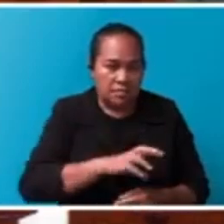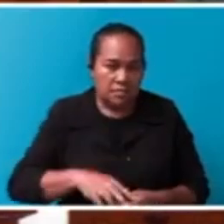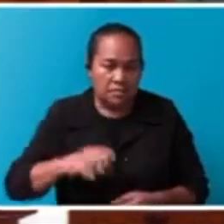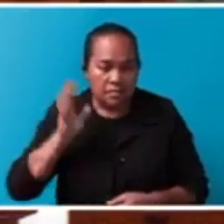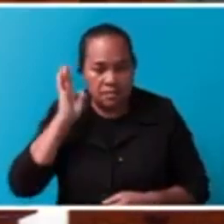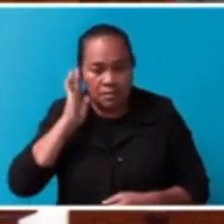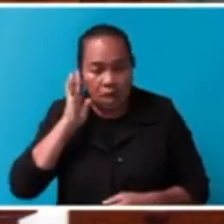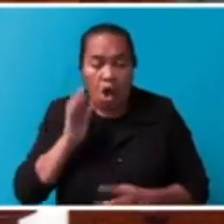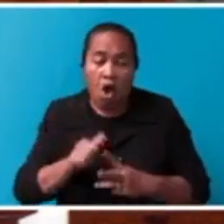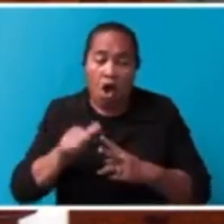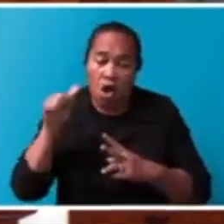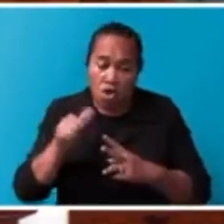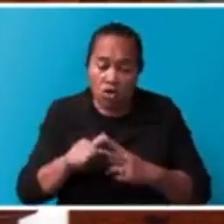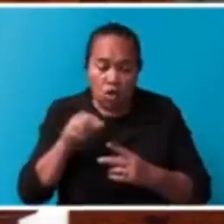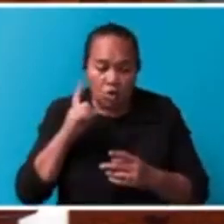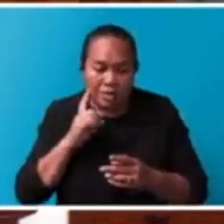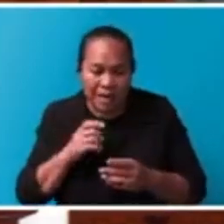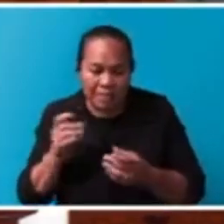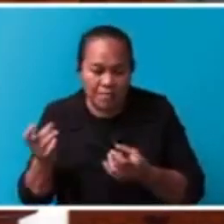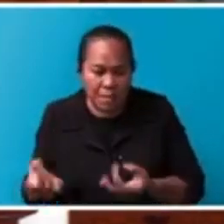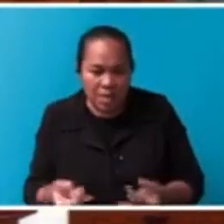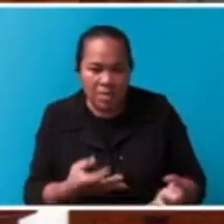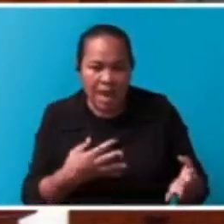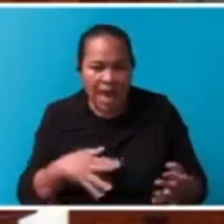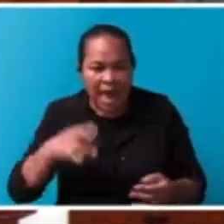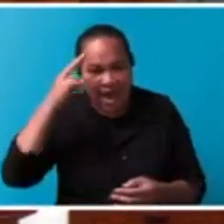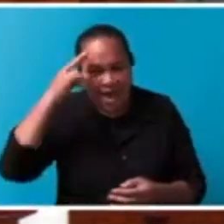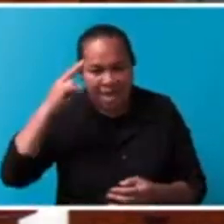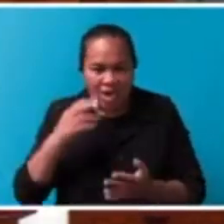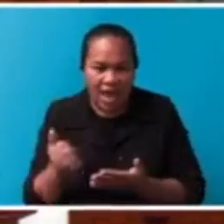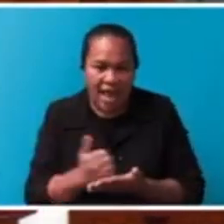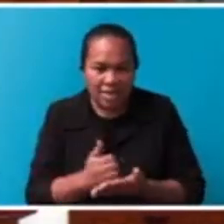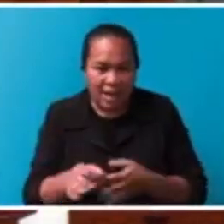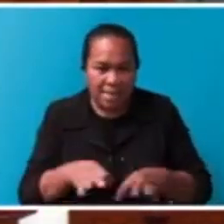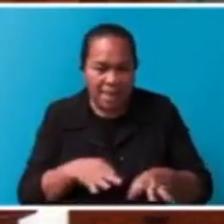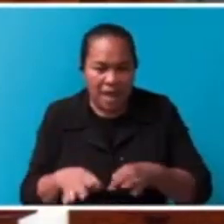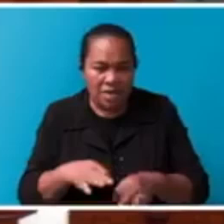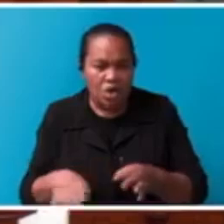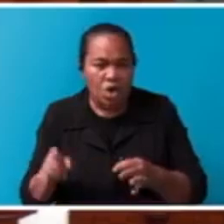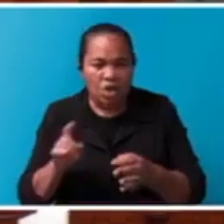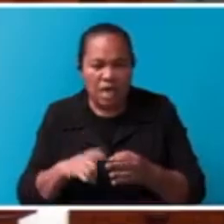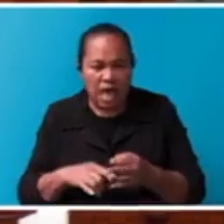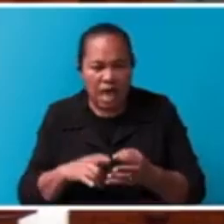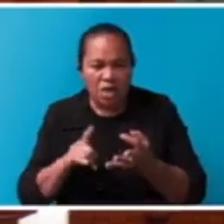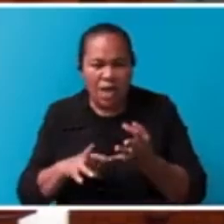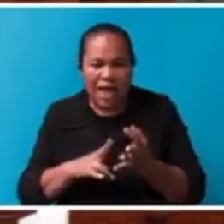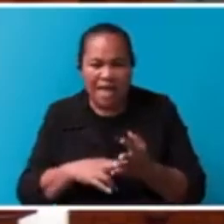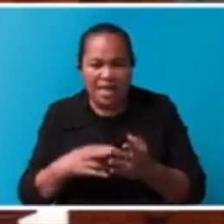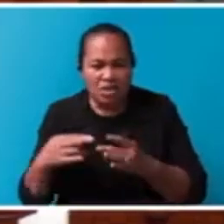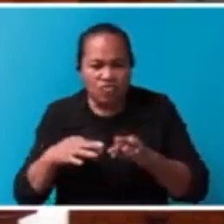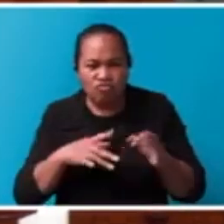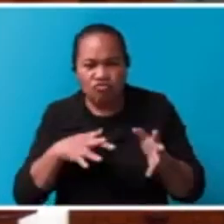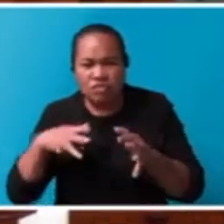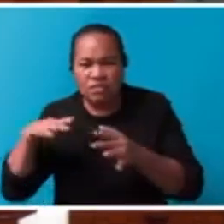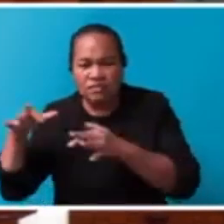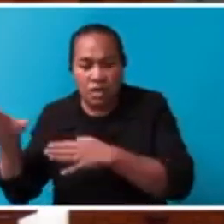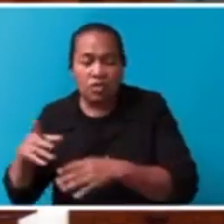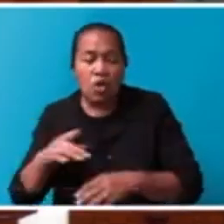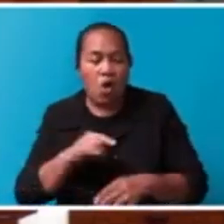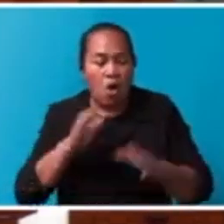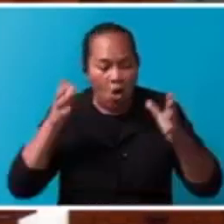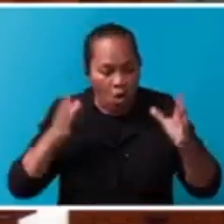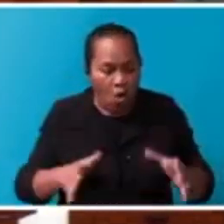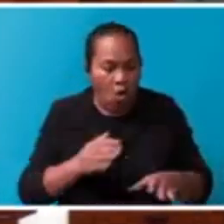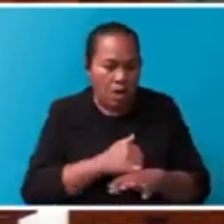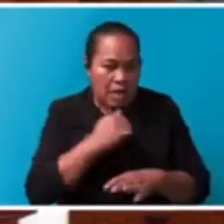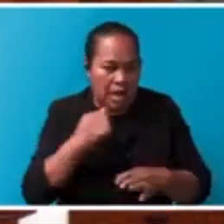We are also preparing a national action plan on the UN REAP, presenting a whole-of-government approach